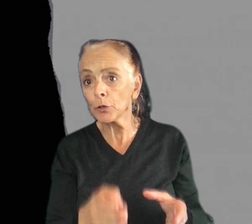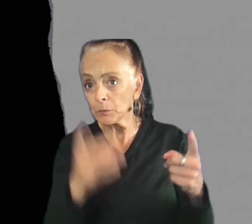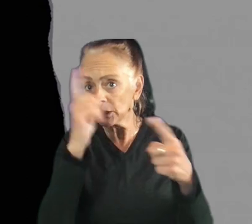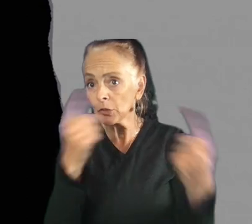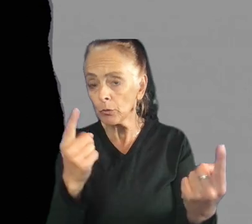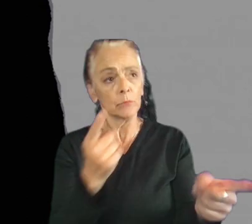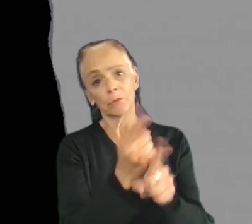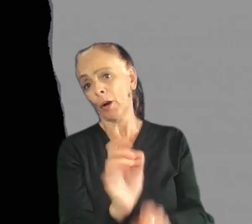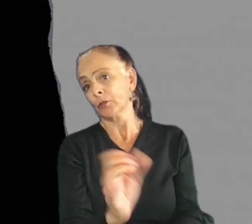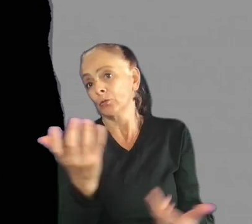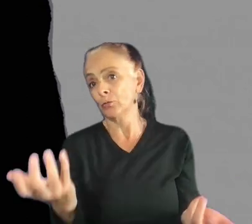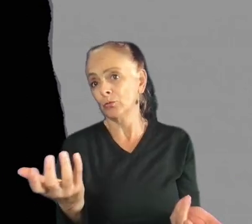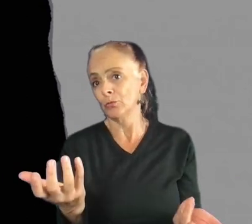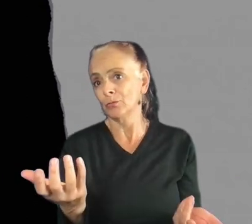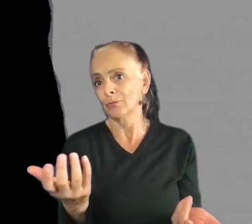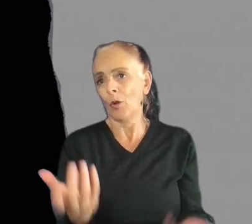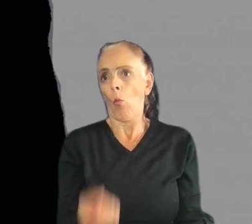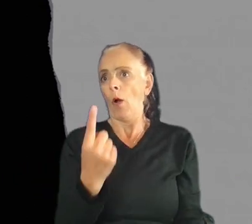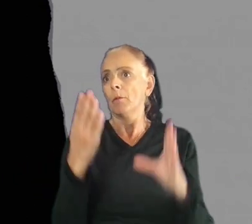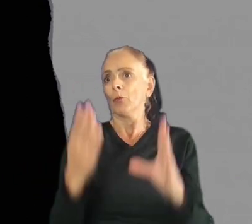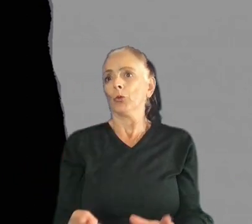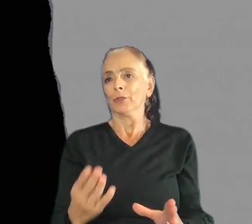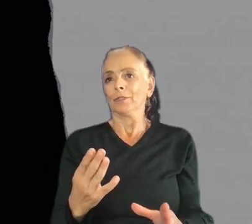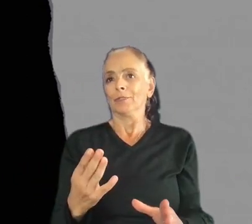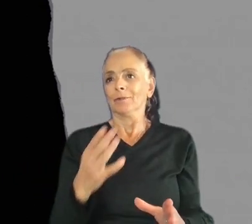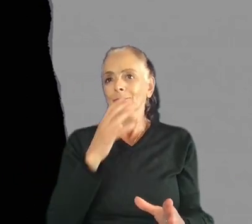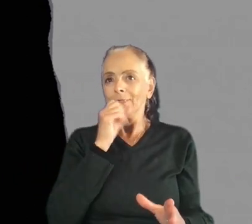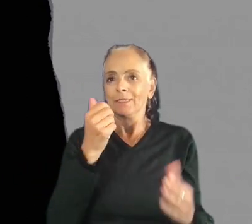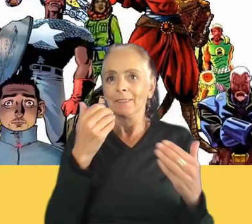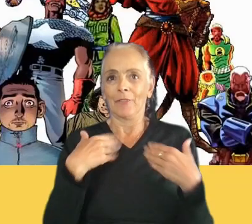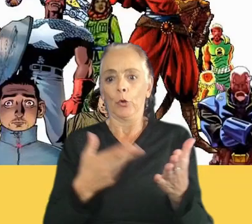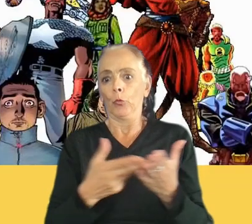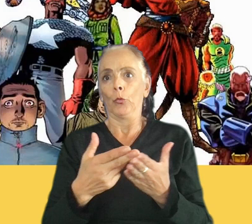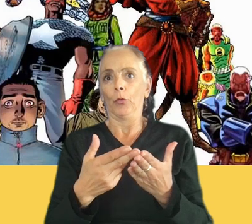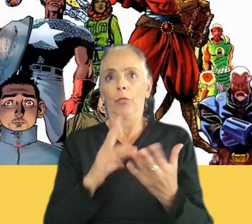also correct. You know, not one person holds the truth for an entire community.